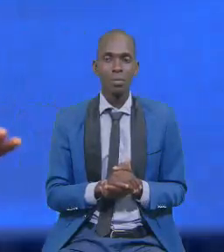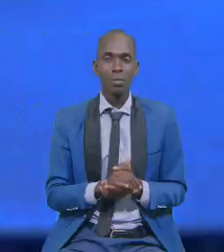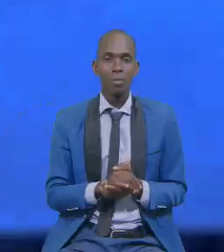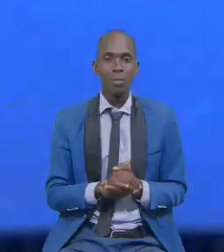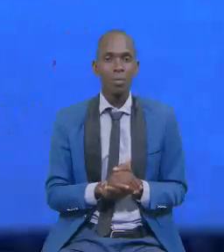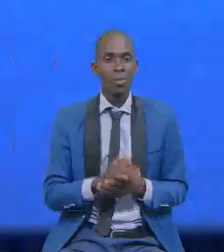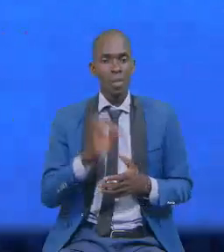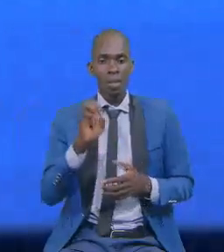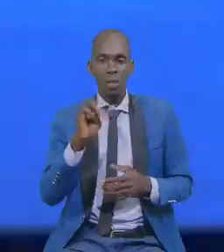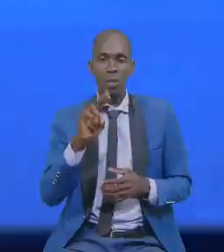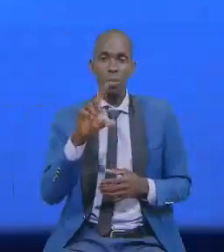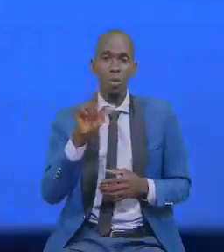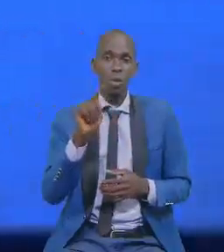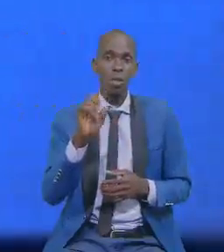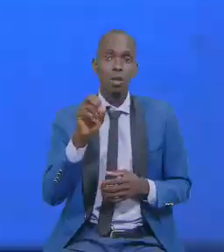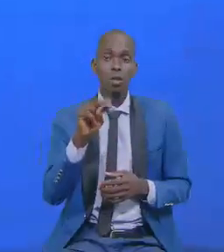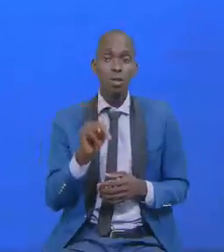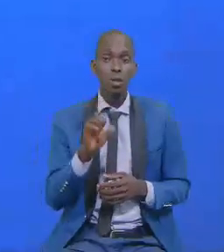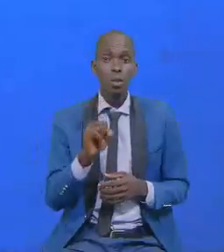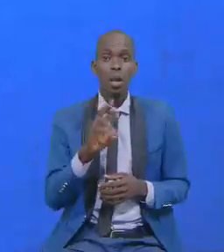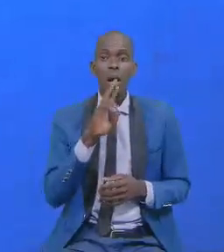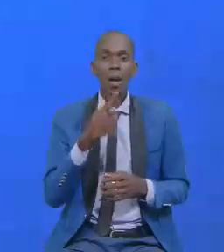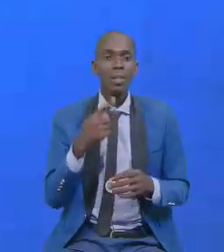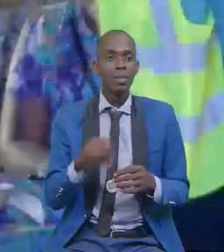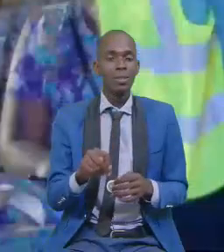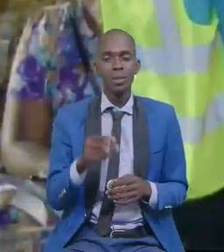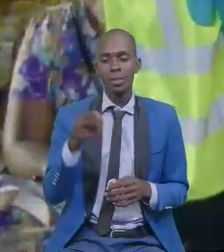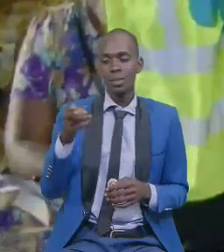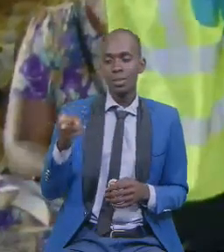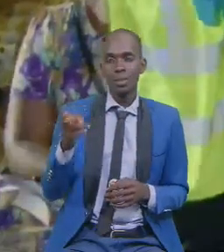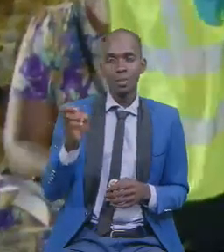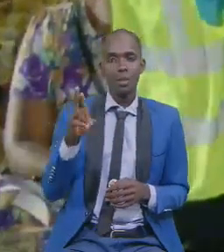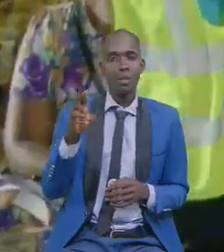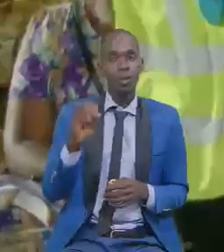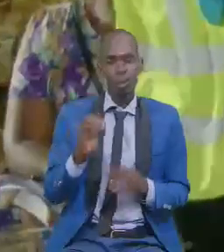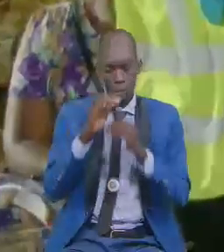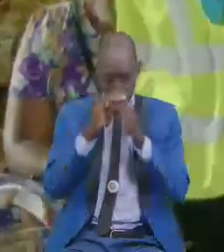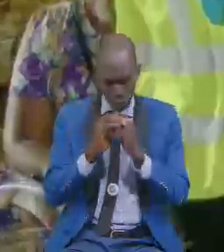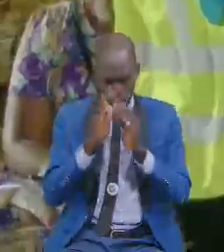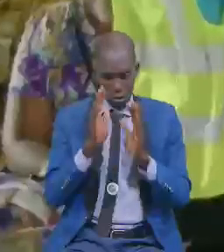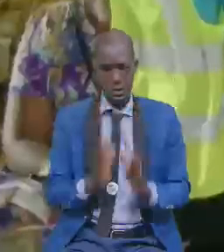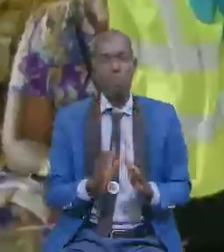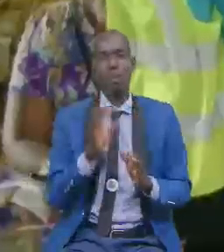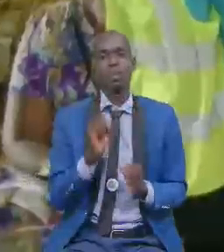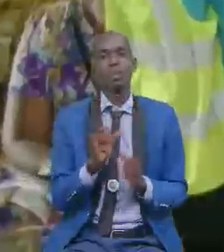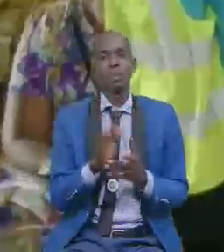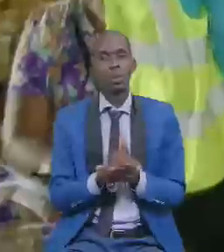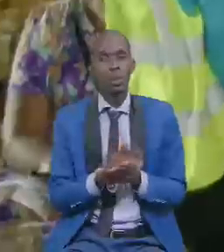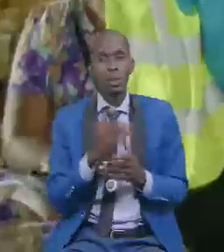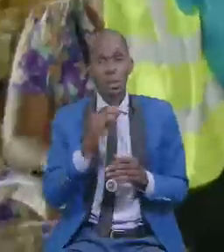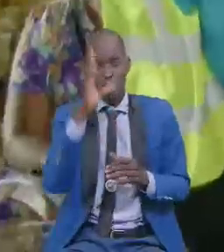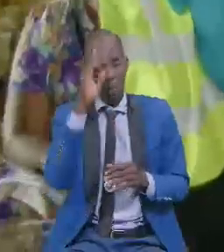Emulations. Those are the hero worshippers. The man you see on the